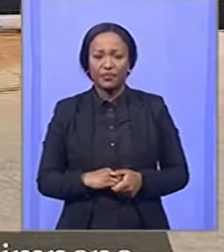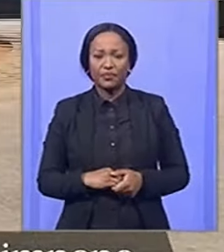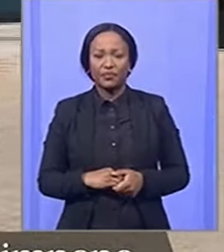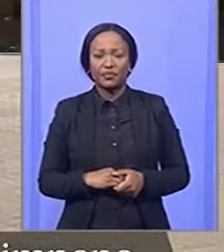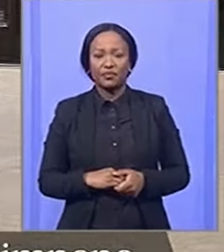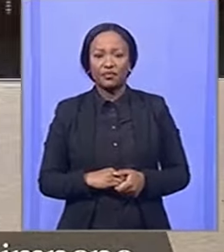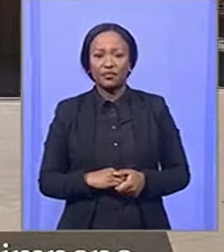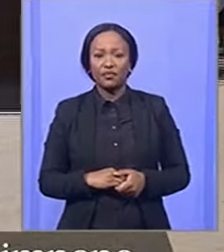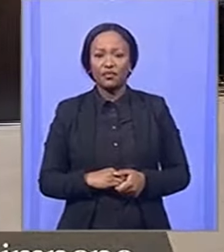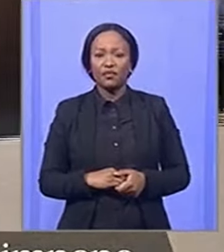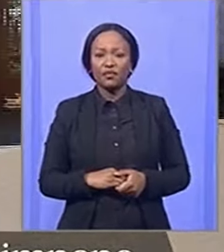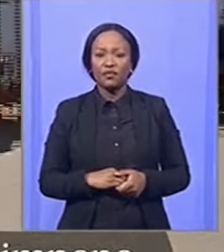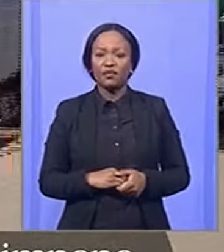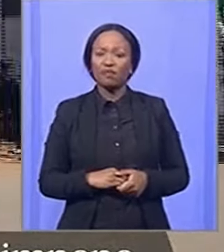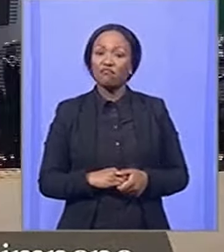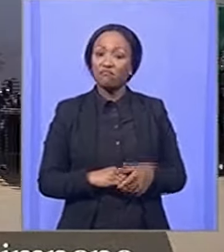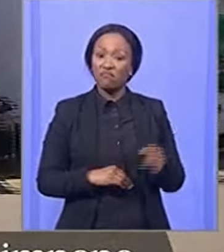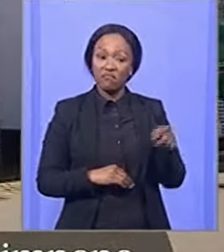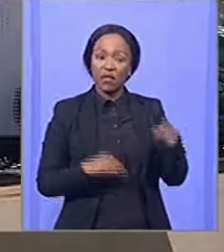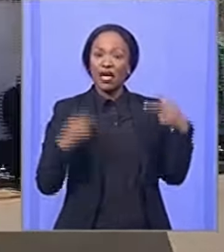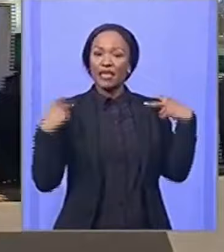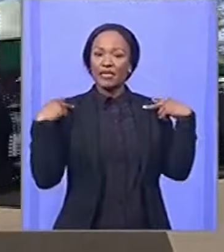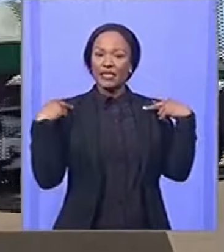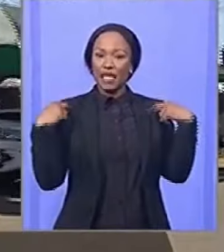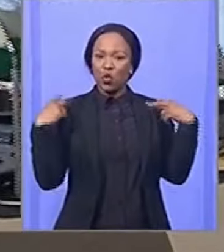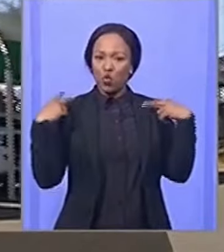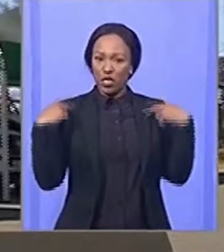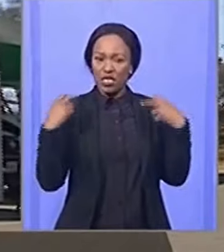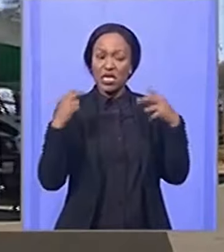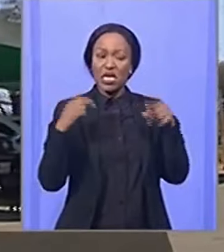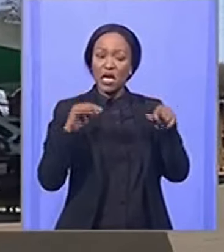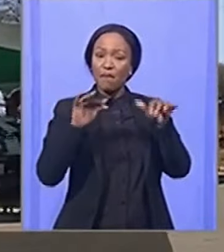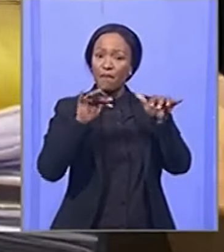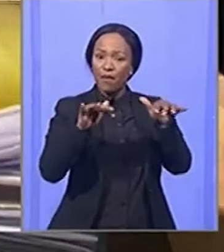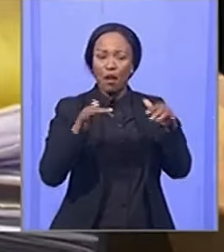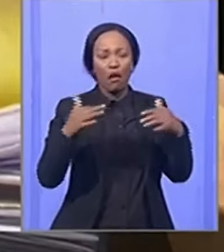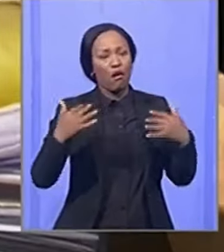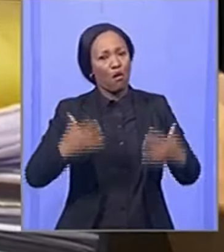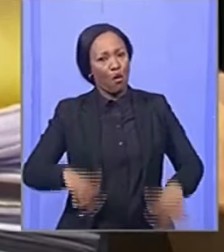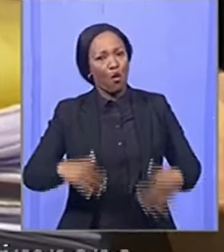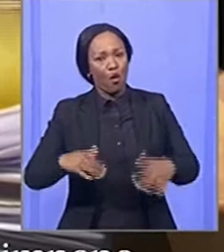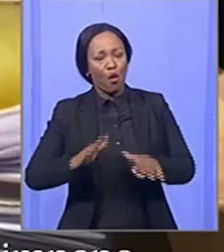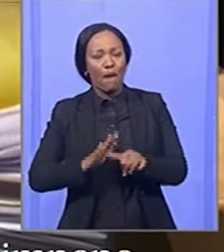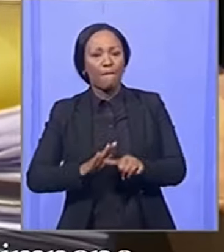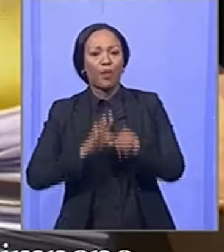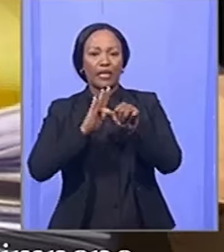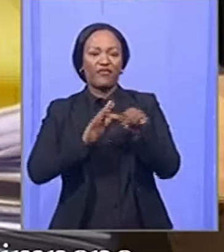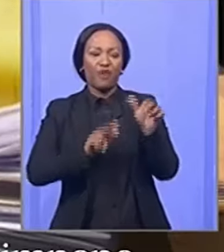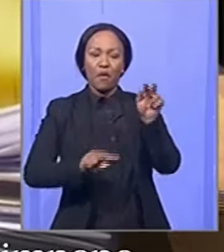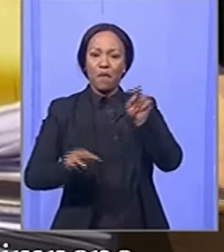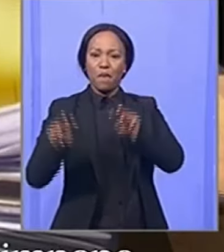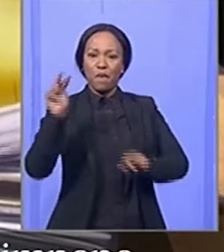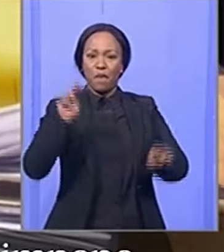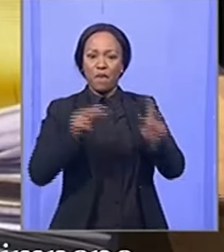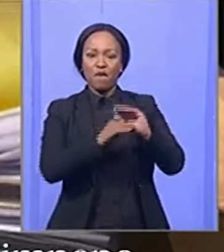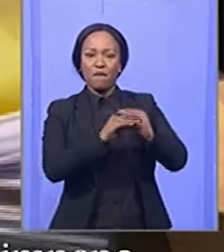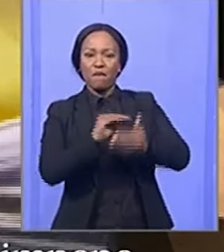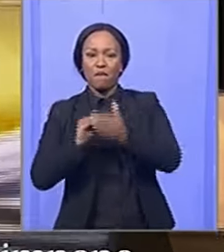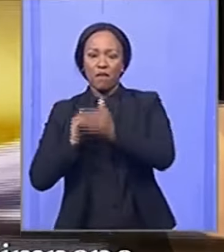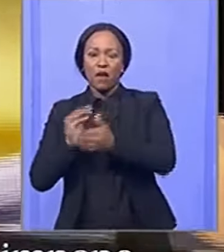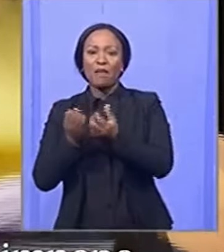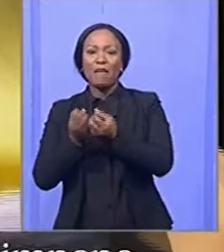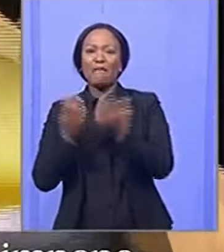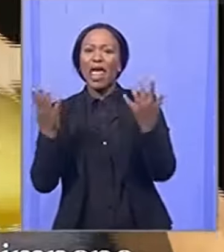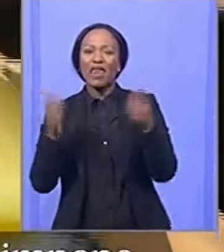Bahlapetši ba tšhireletšo ba gata tema ye kgolo kudu go tšhireletšo ya dithoto le batho e fela mageng a mantši ba tšwelwa fase le go